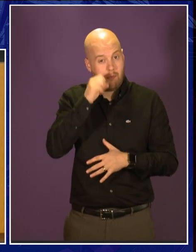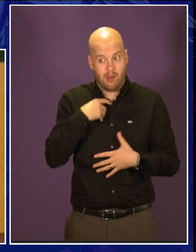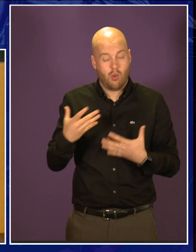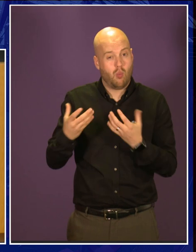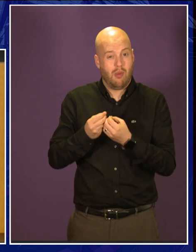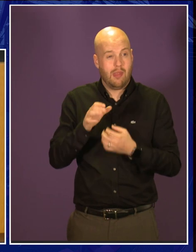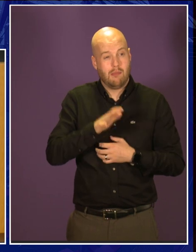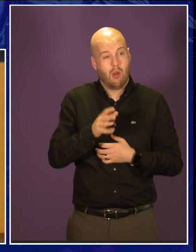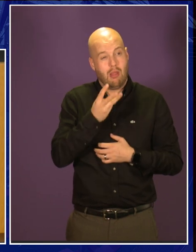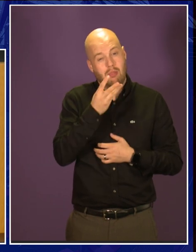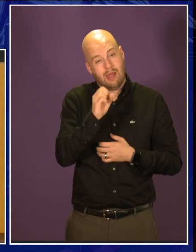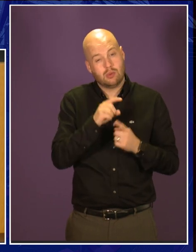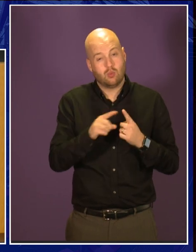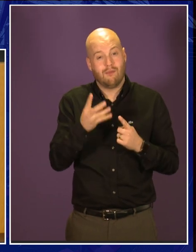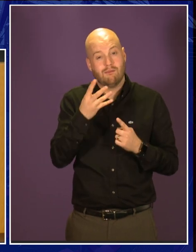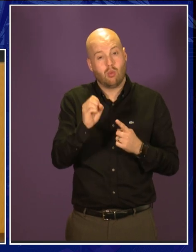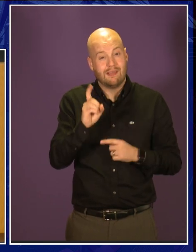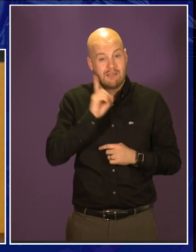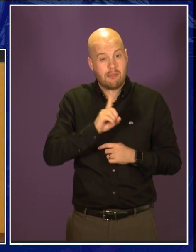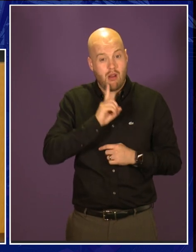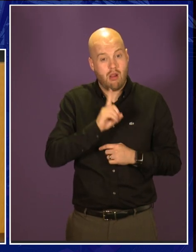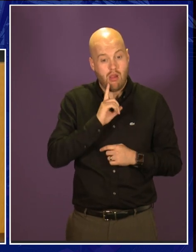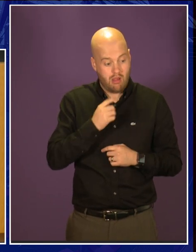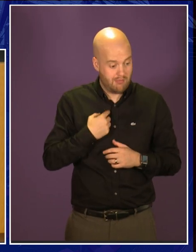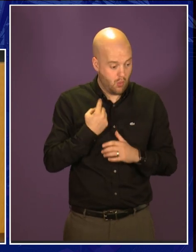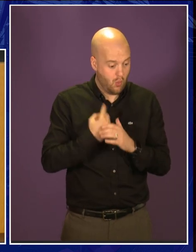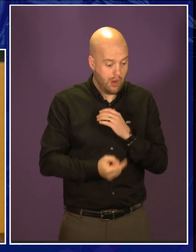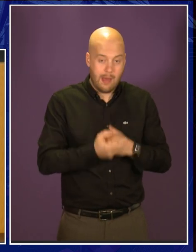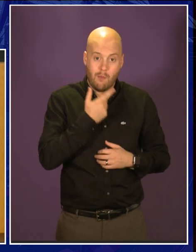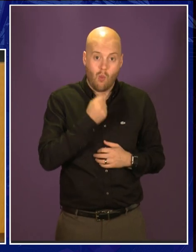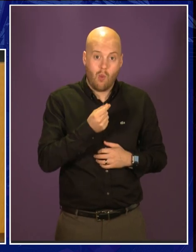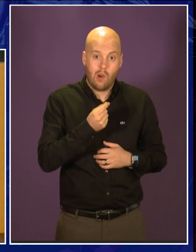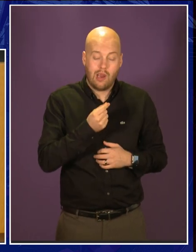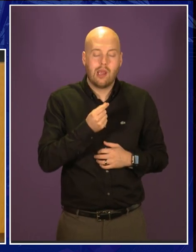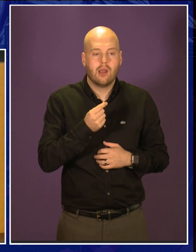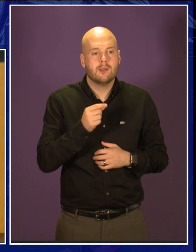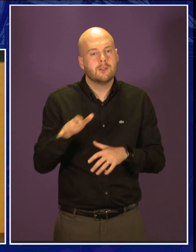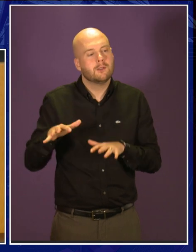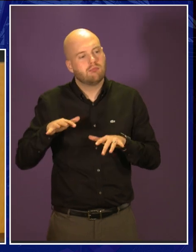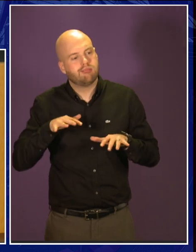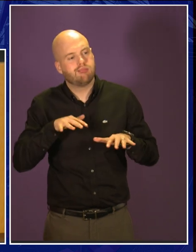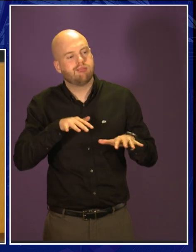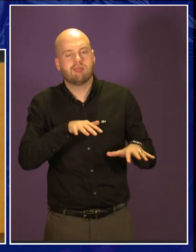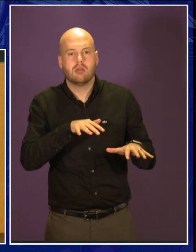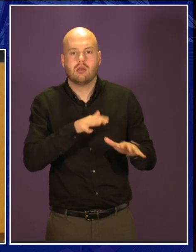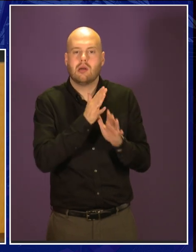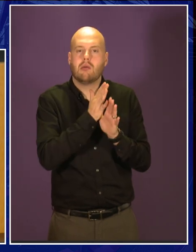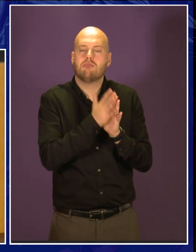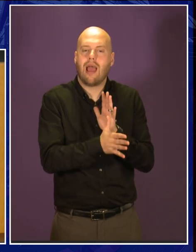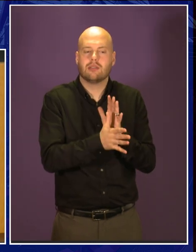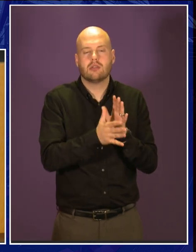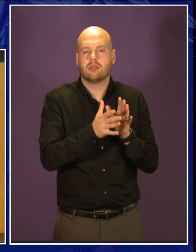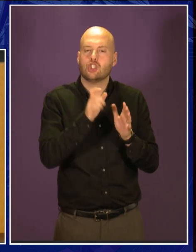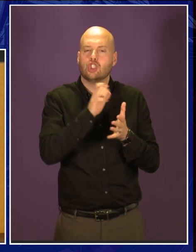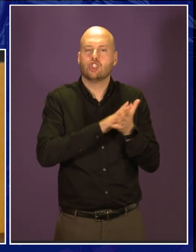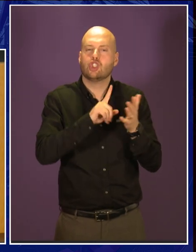ladies from the camp, and I'm the only boy. We passed a checkpoint. So when in the checkpoint, when they saw me, like